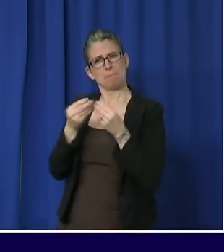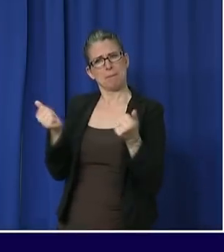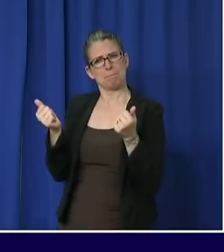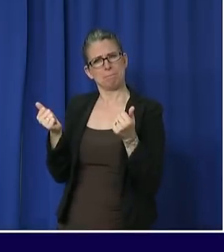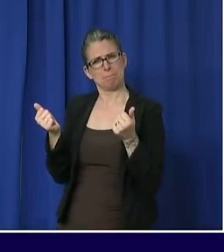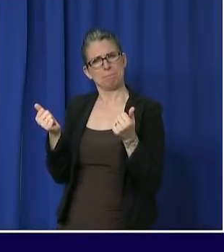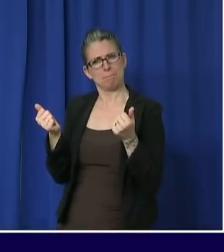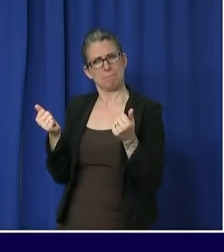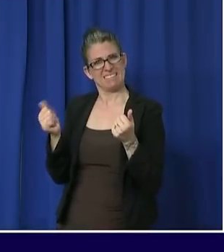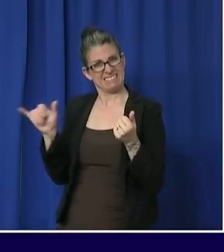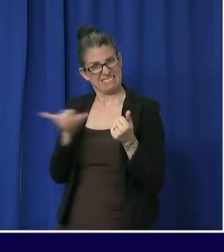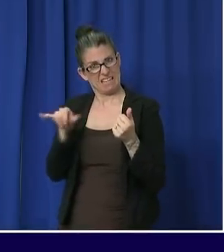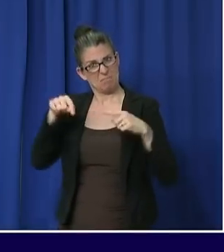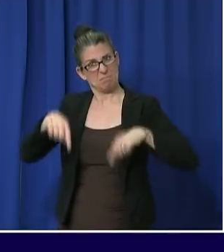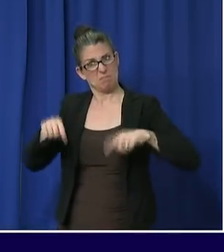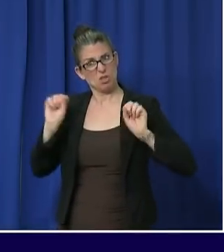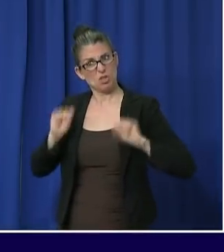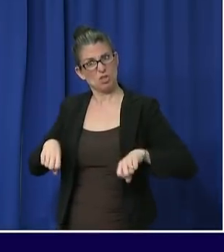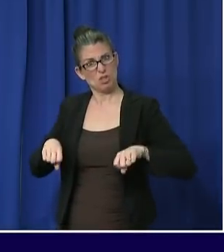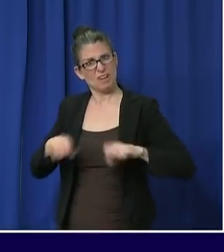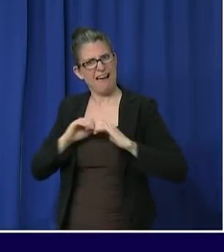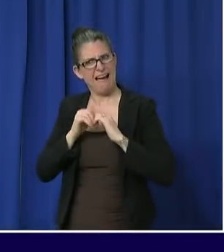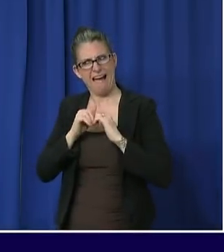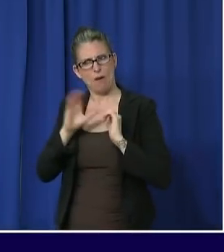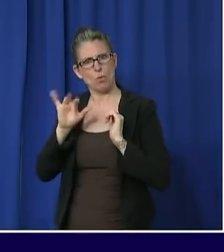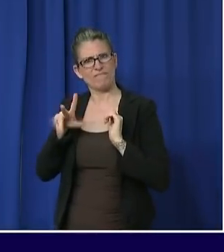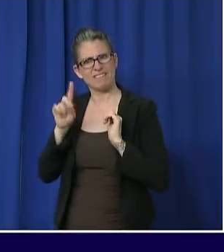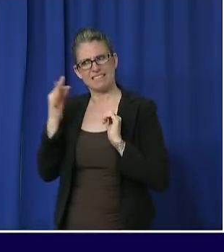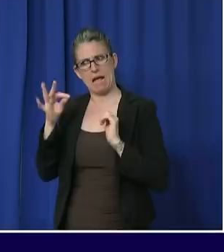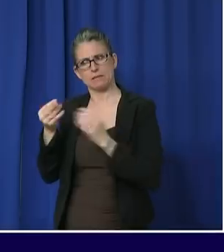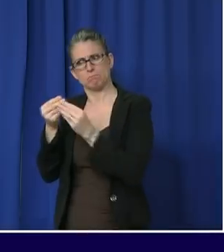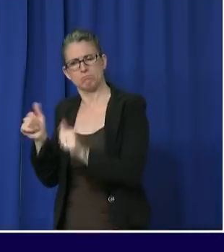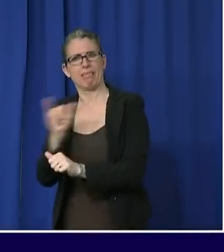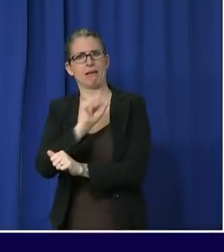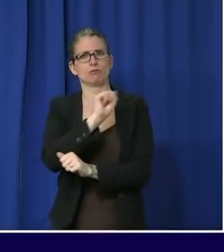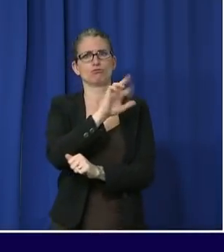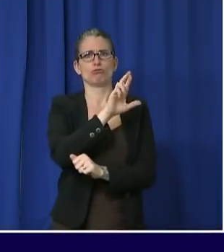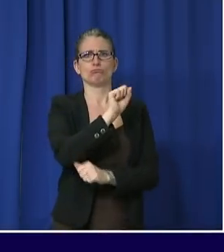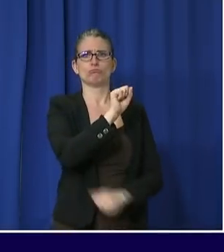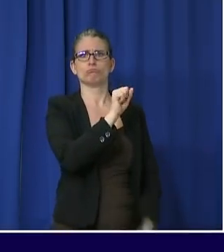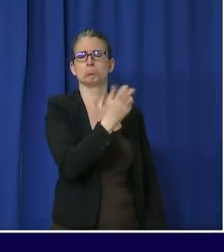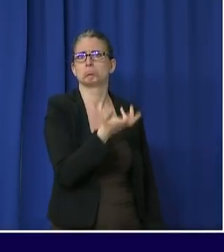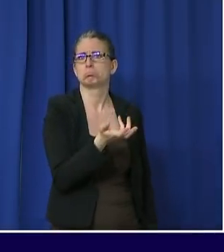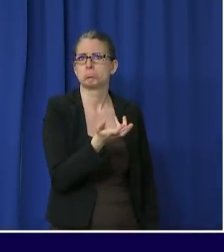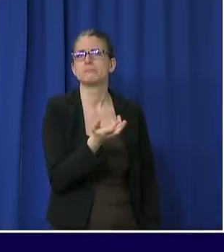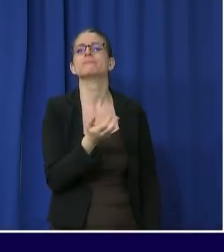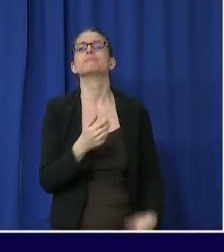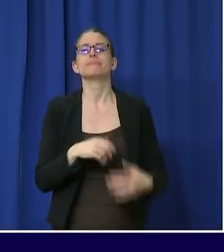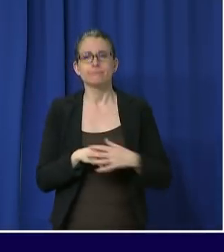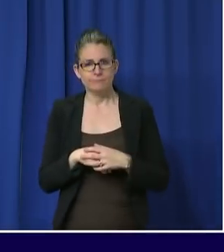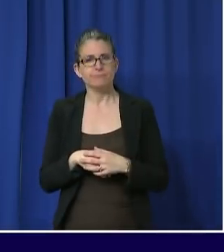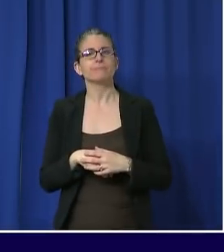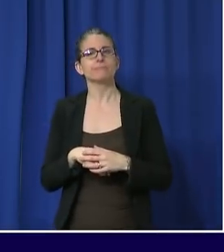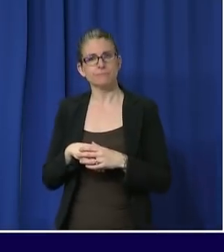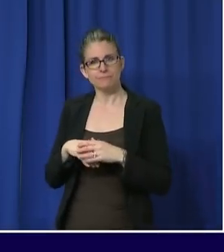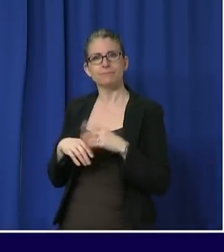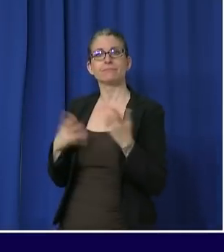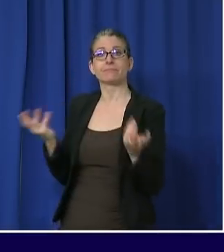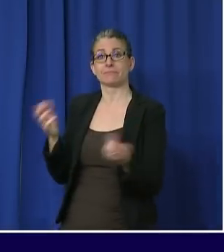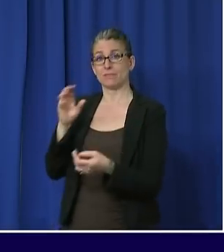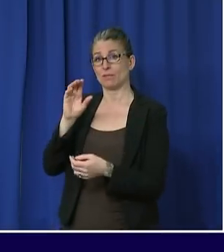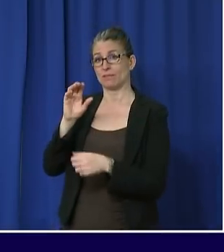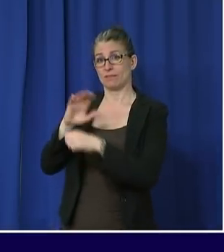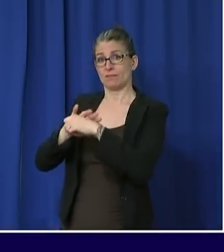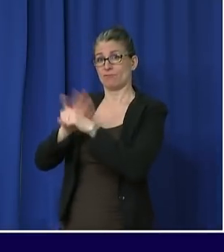what it might take for COVID-19 to go away full stop. And Brad, you ask it in the context